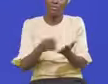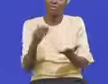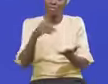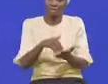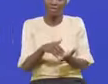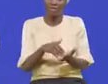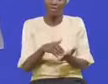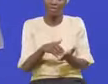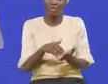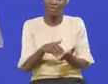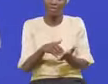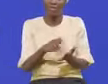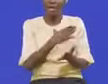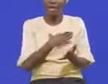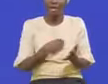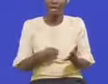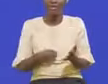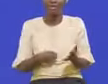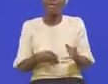Egafɔ ɖe tsitre tsɔ ame kuku dome.